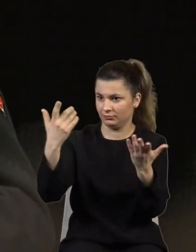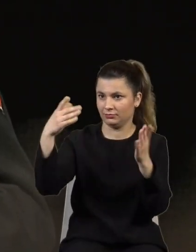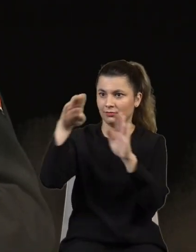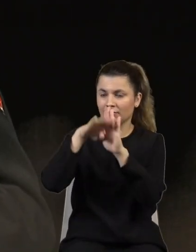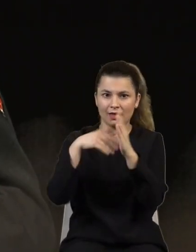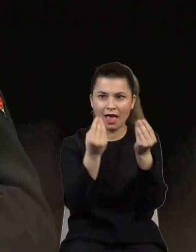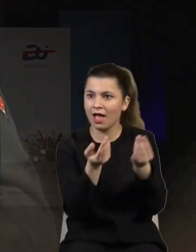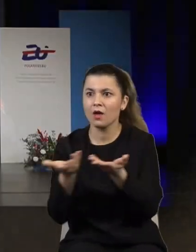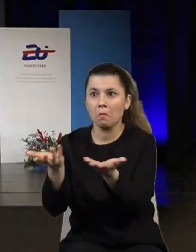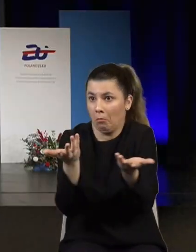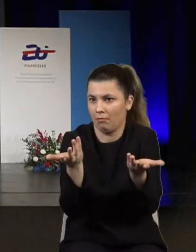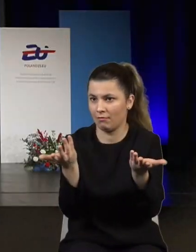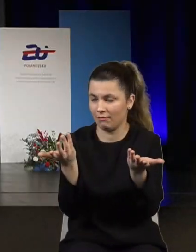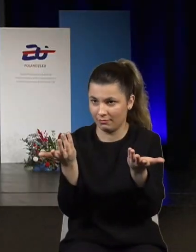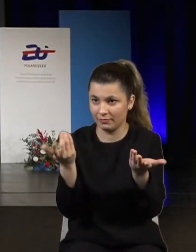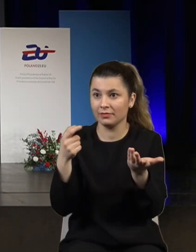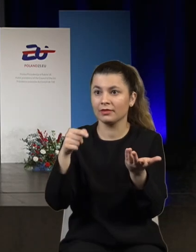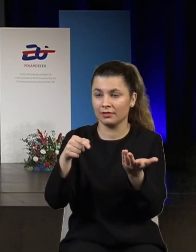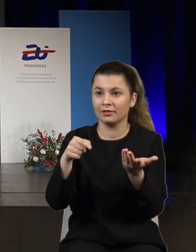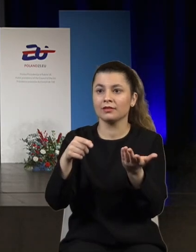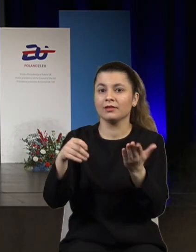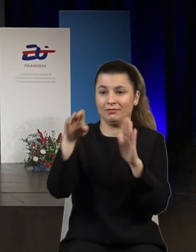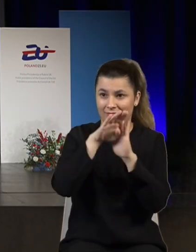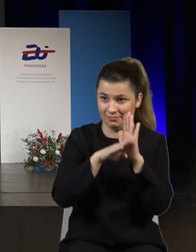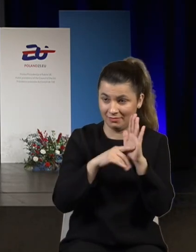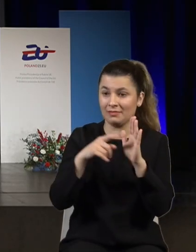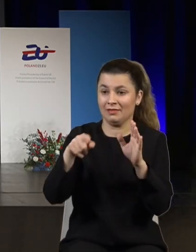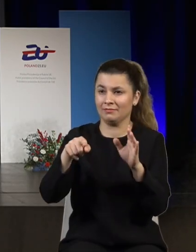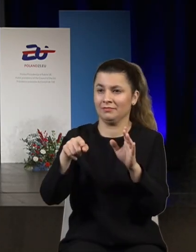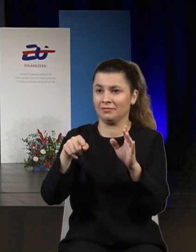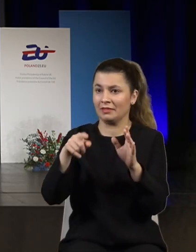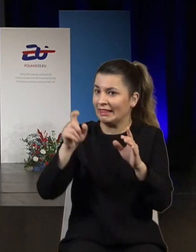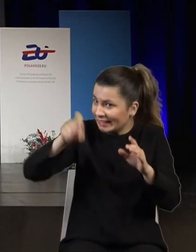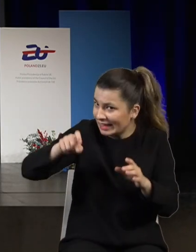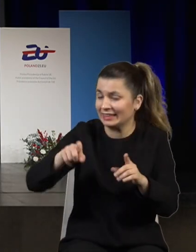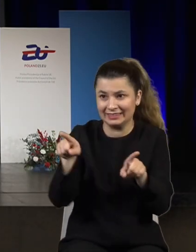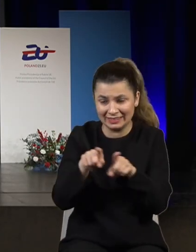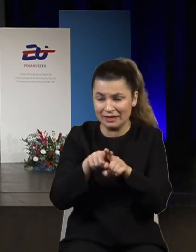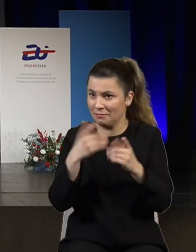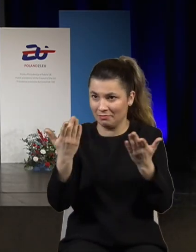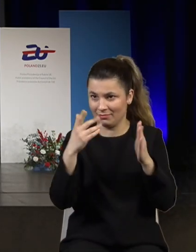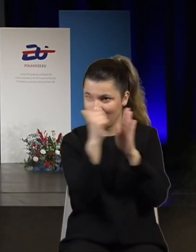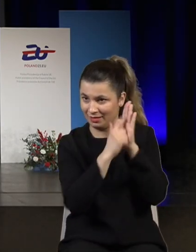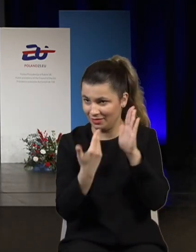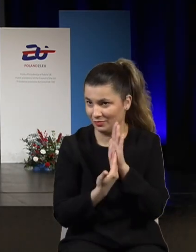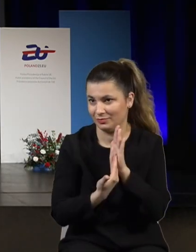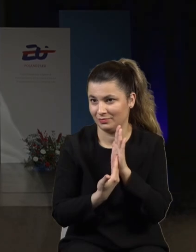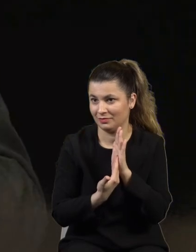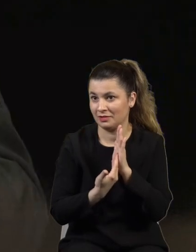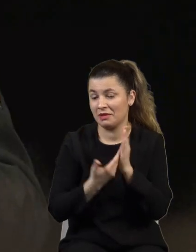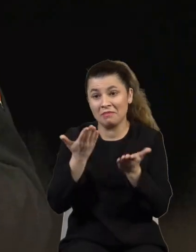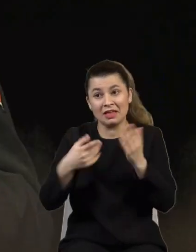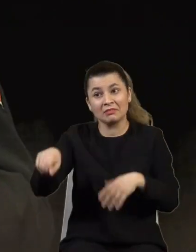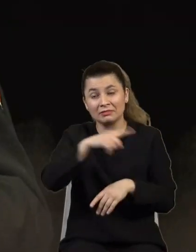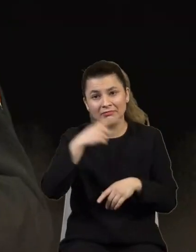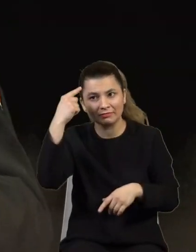some kind of attention in that domain. So regulations, legislation, that's one. Second is infrastructure. And when we